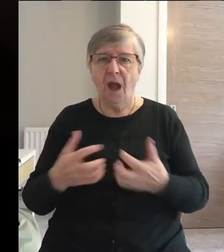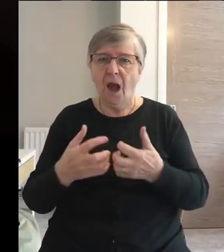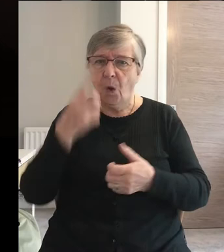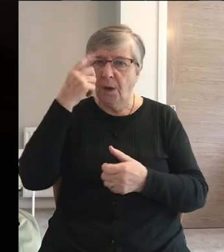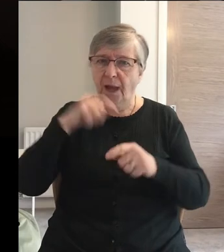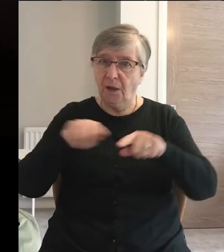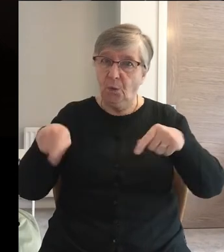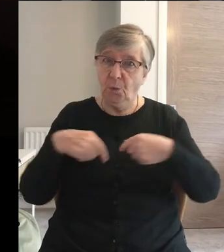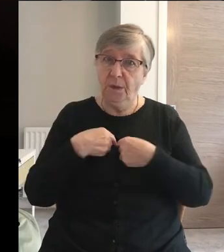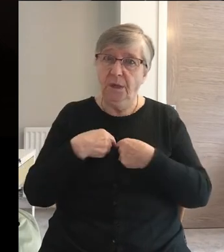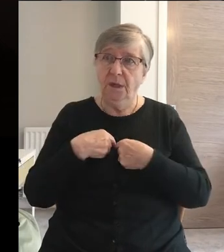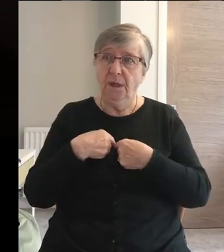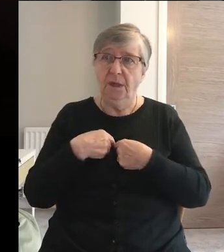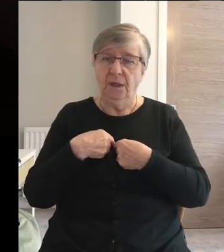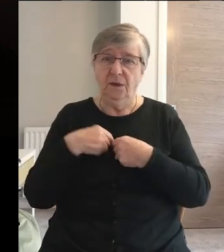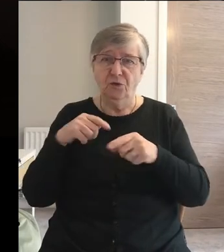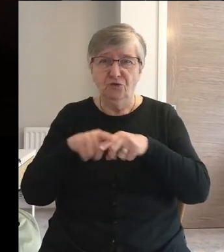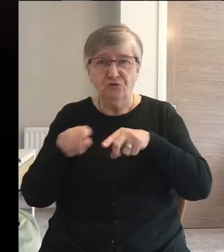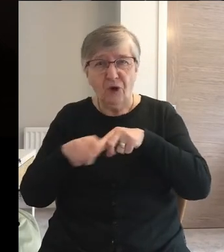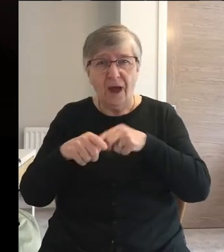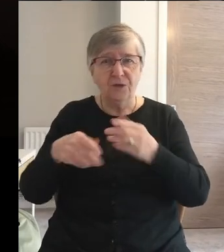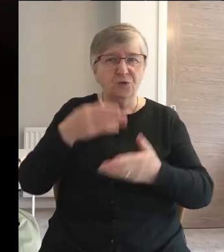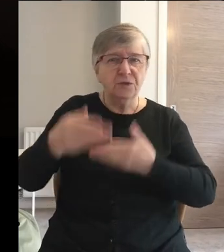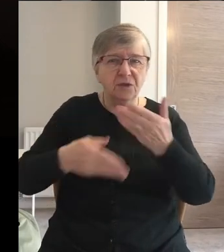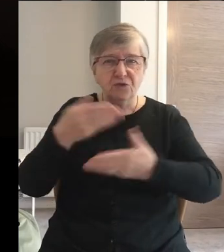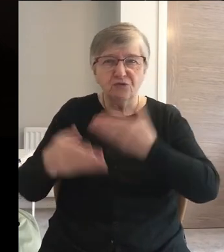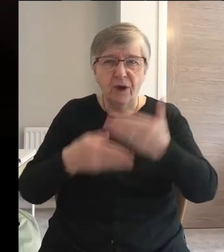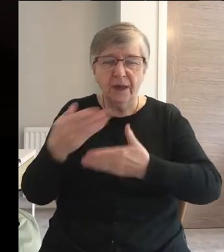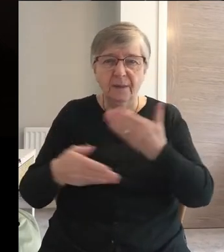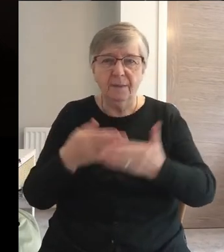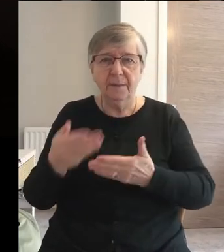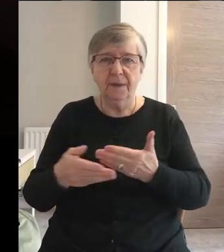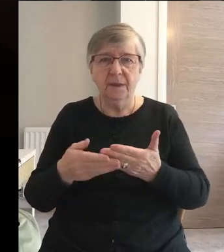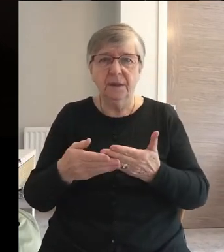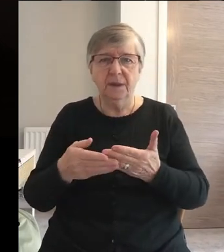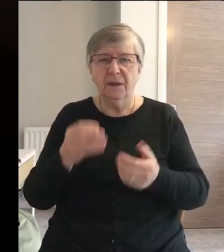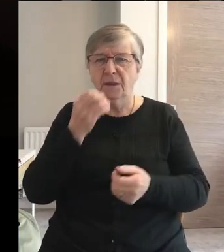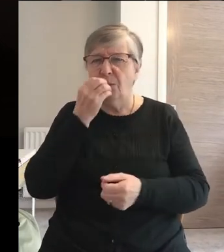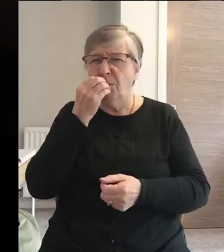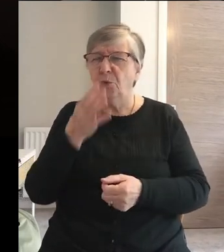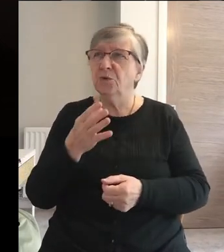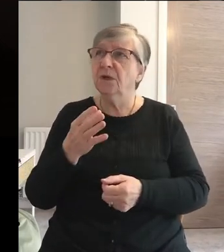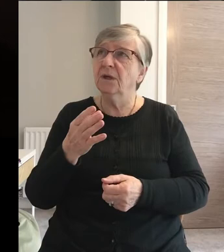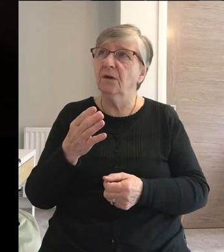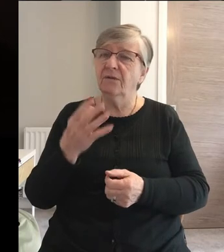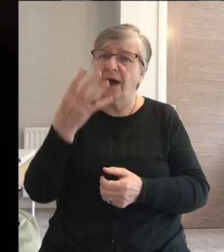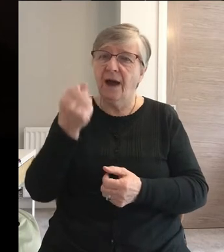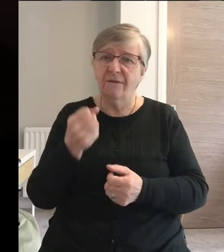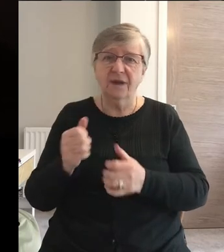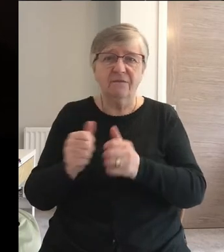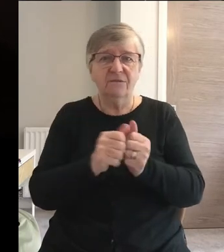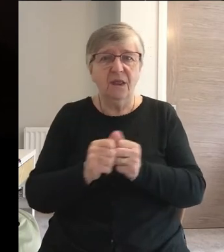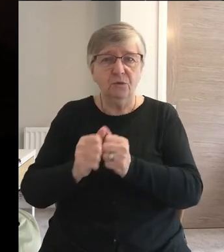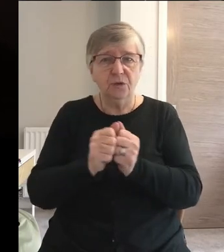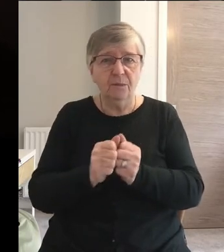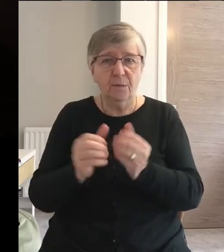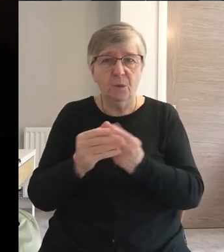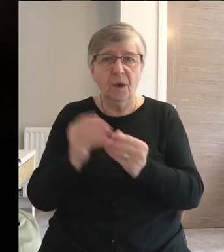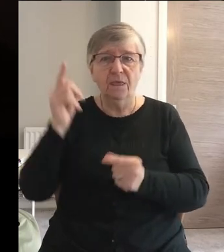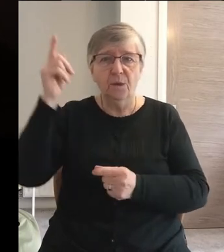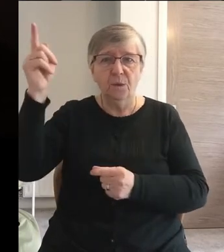How can we dare try to describe, to pin down the beauty of fellowship with you?